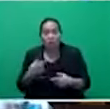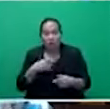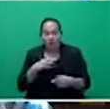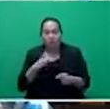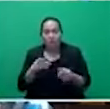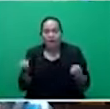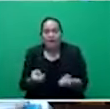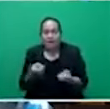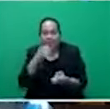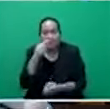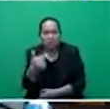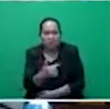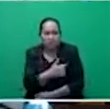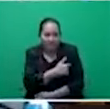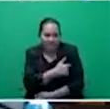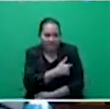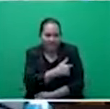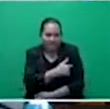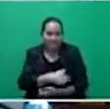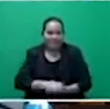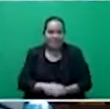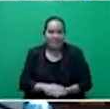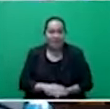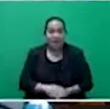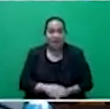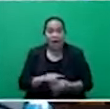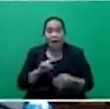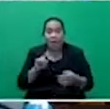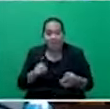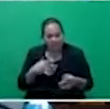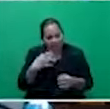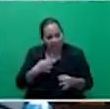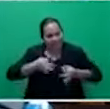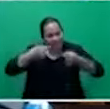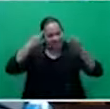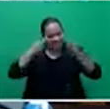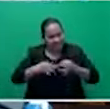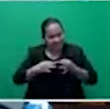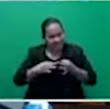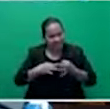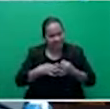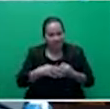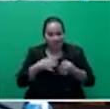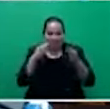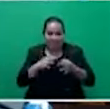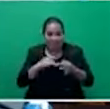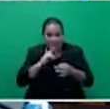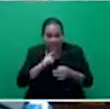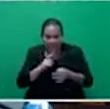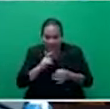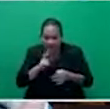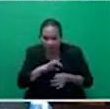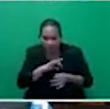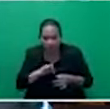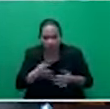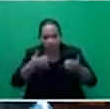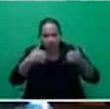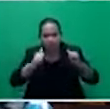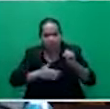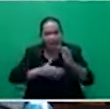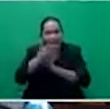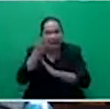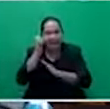them. But Mr. Speaker, sir, there was a decisive decision made that if we do not achieve higher levels of vaccination,